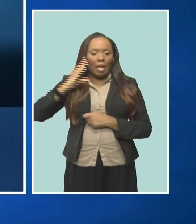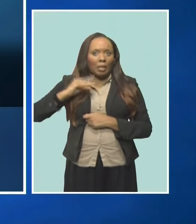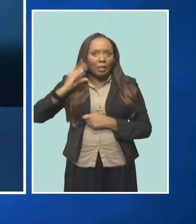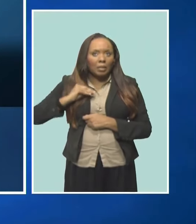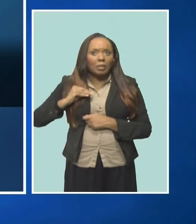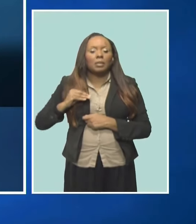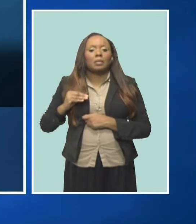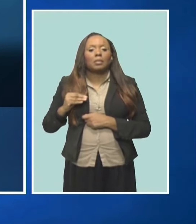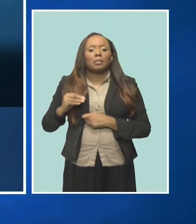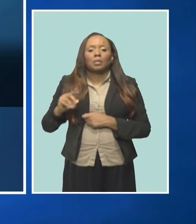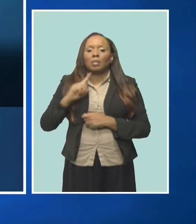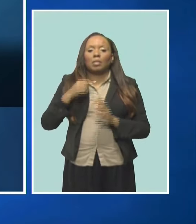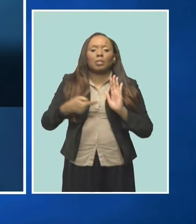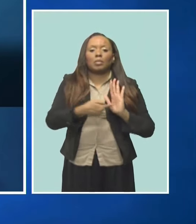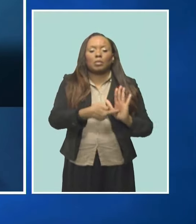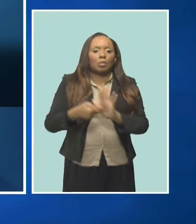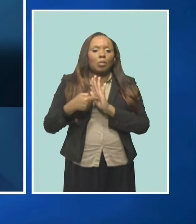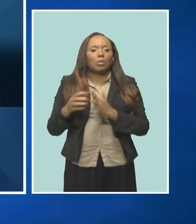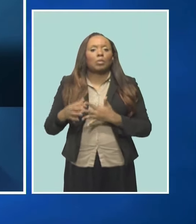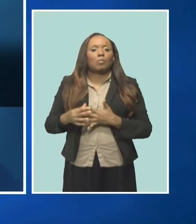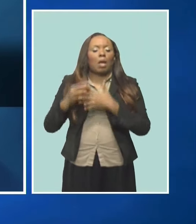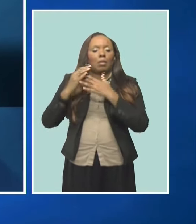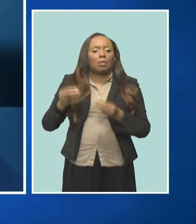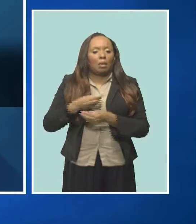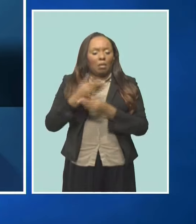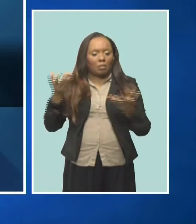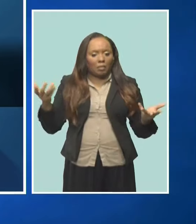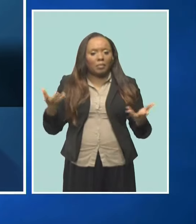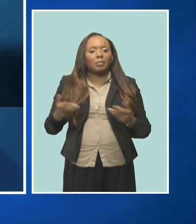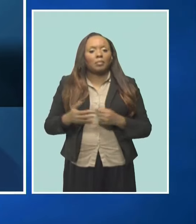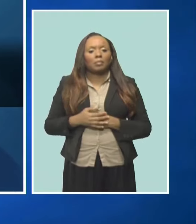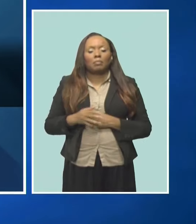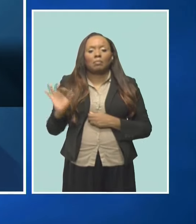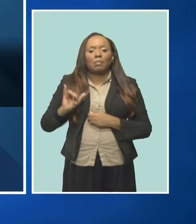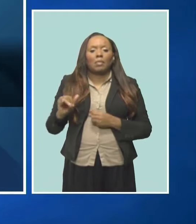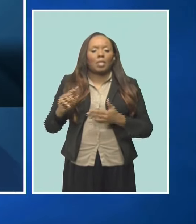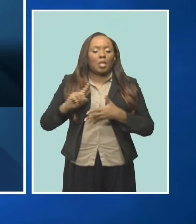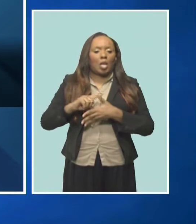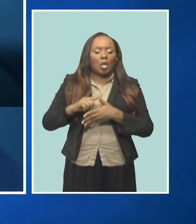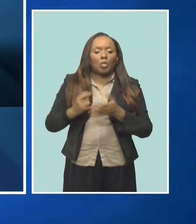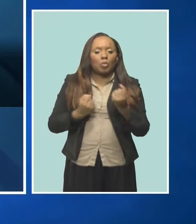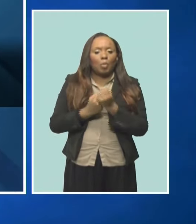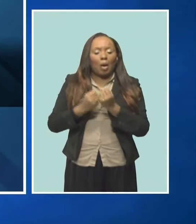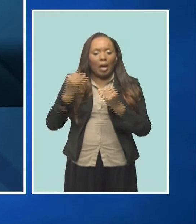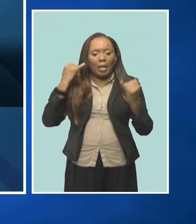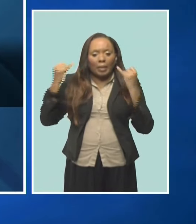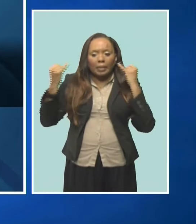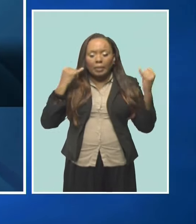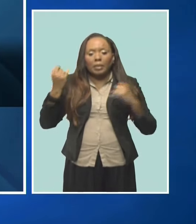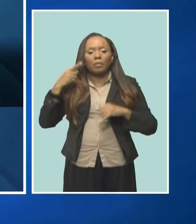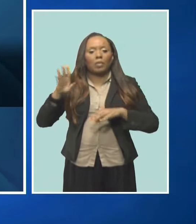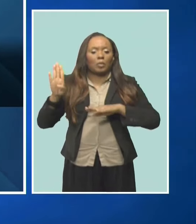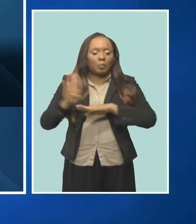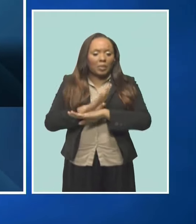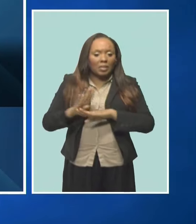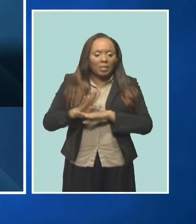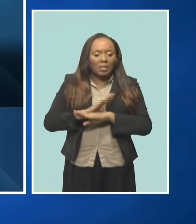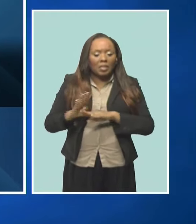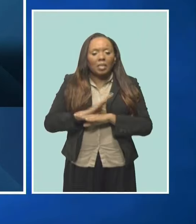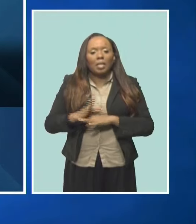that showcase the unique offerings in Barbados. This will include supporting initiatives that enhance the business capacities